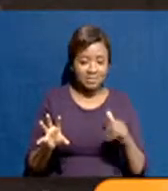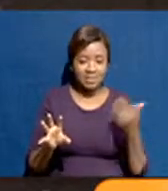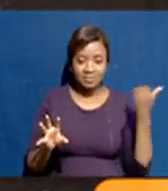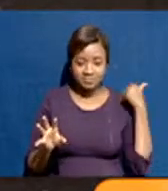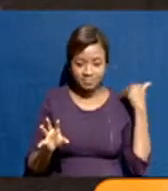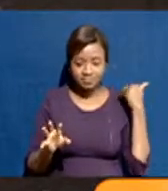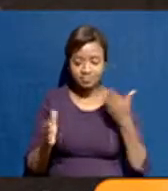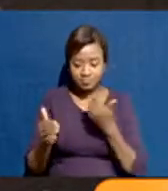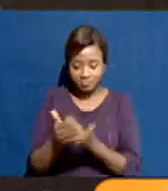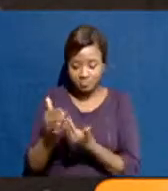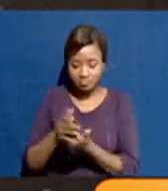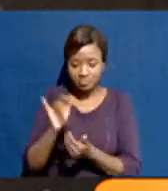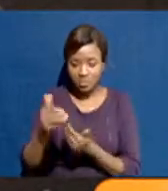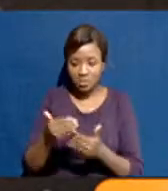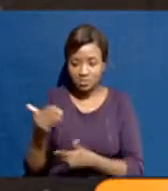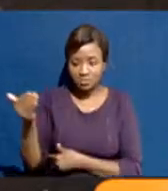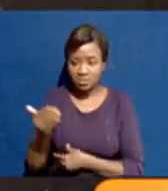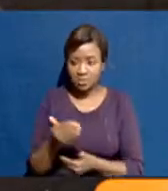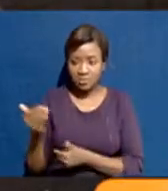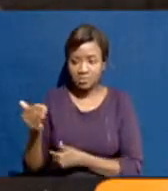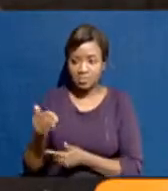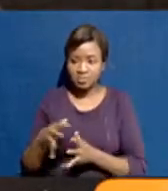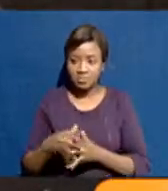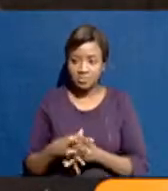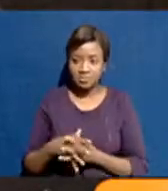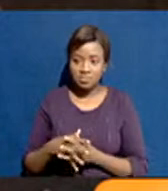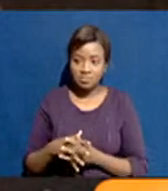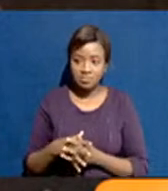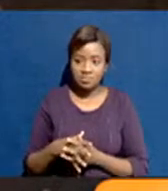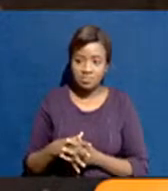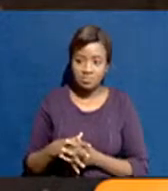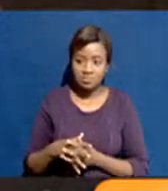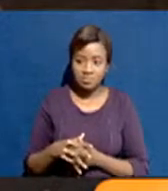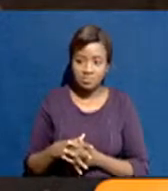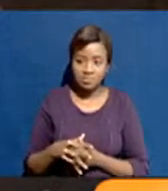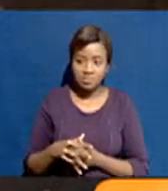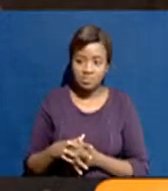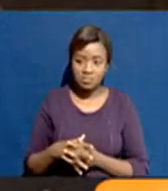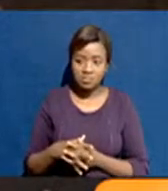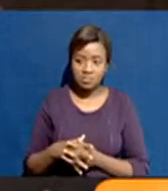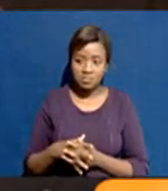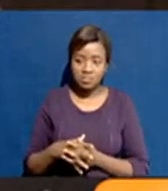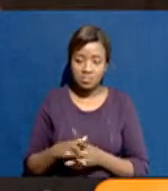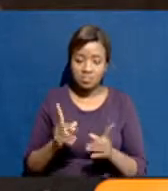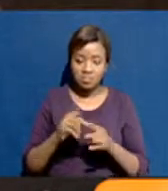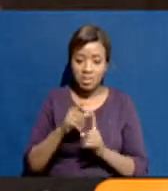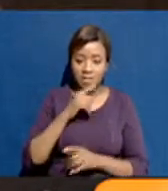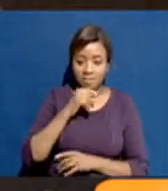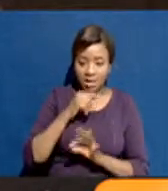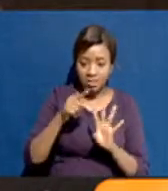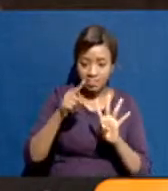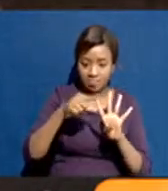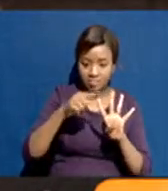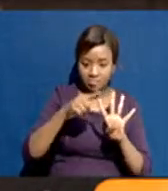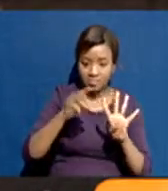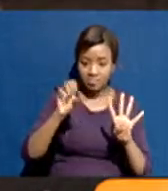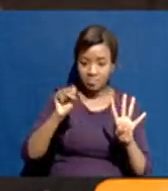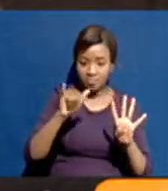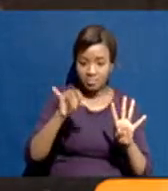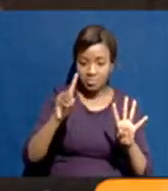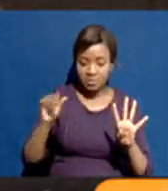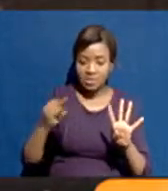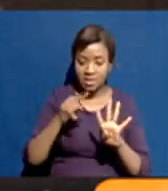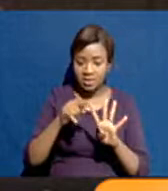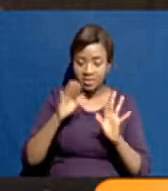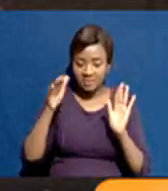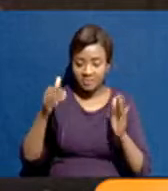And maybe what Hamed hasn't told you is that he deals with the young men who are using drugs and the